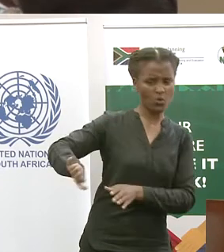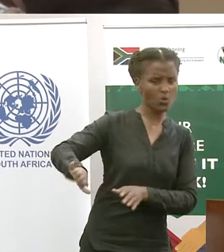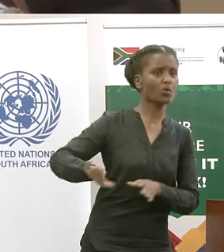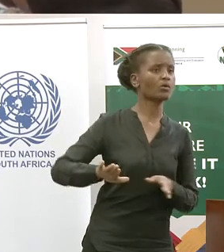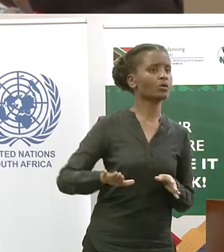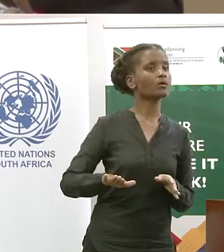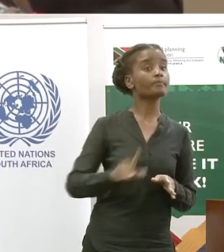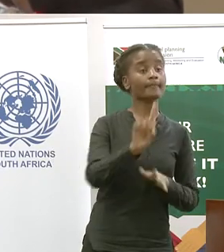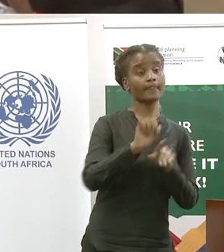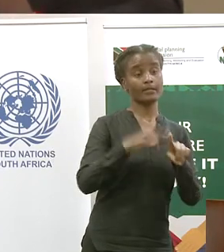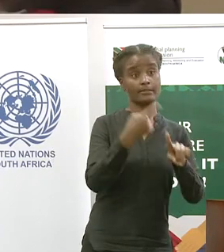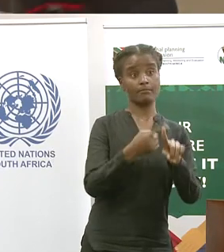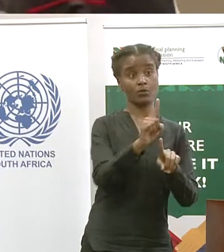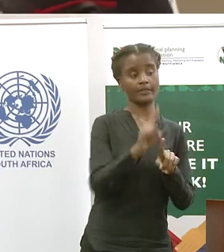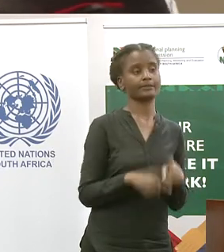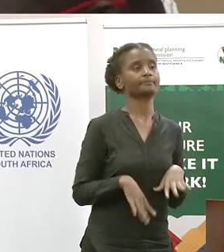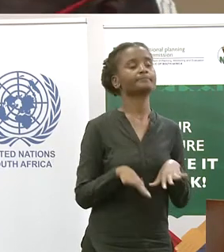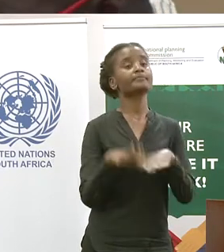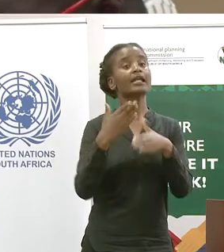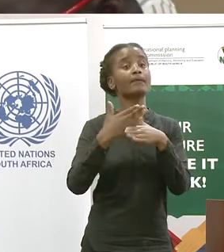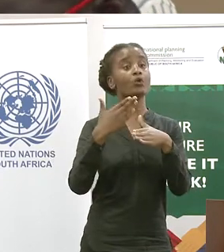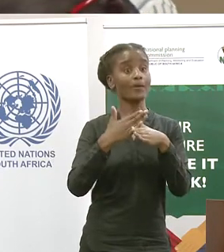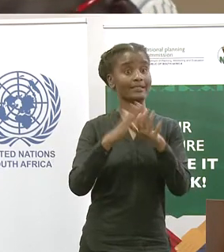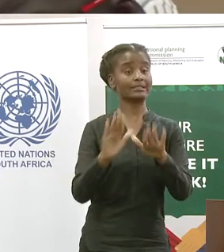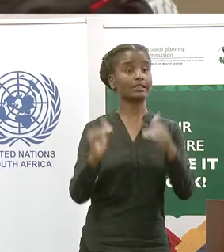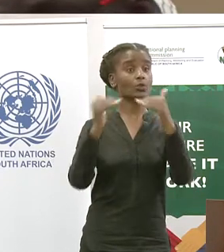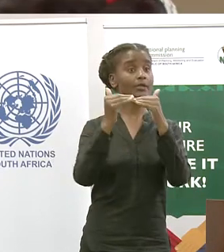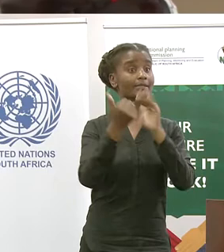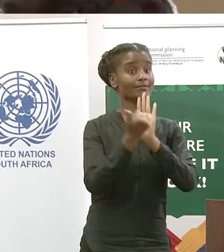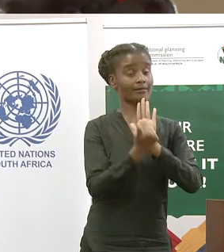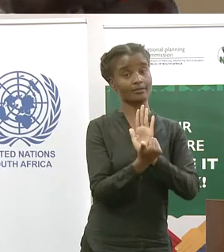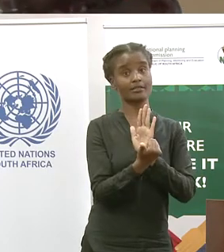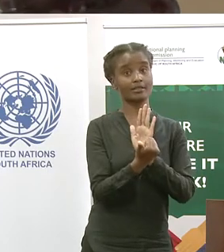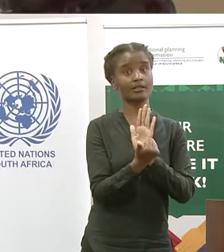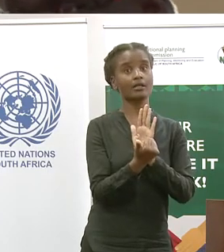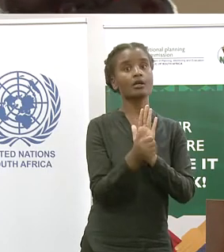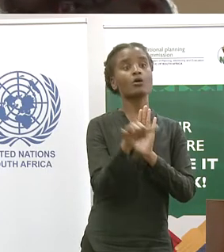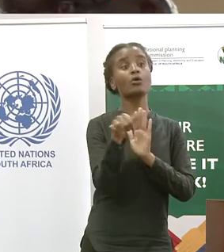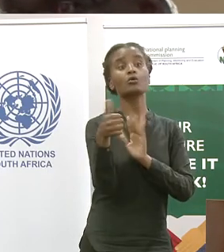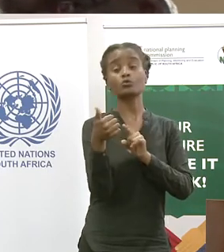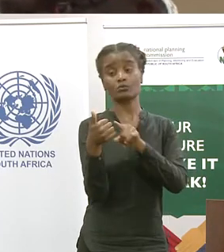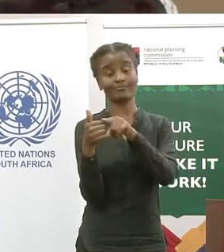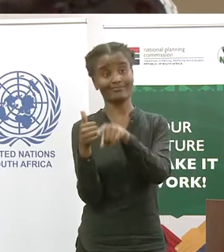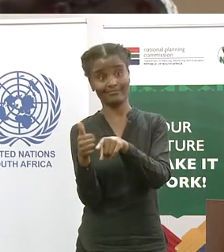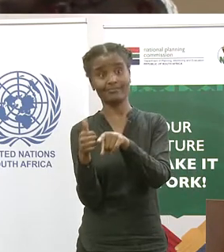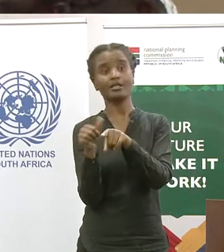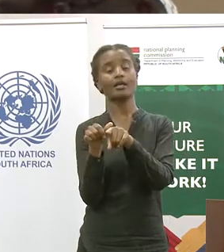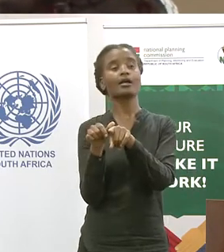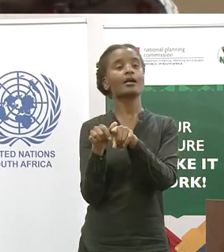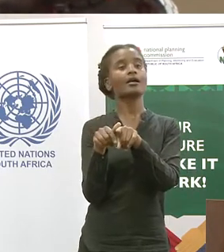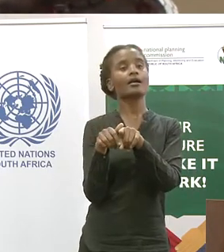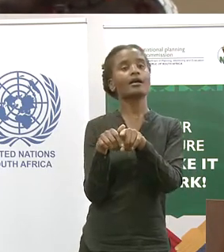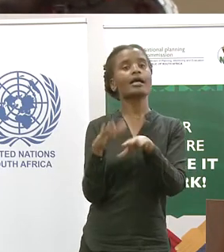look at the Employment Equity Act and how it is reported on by the Equity Commission,